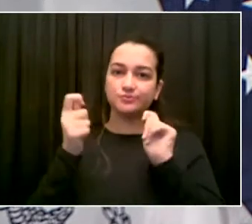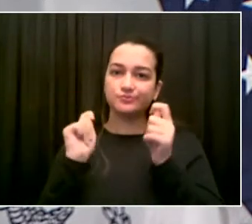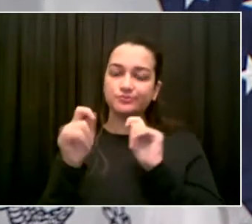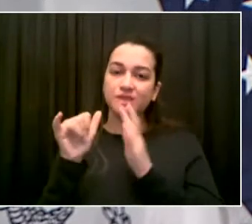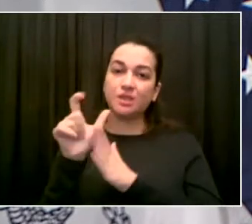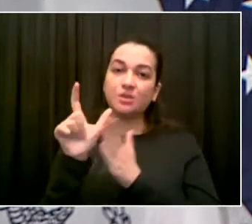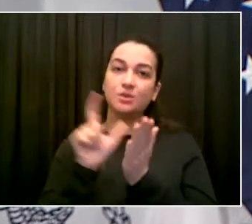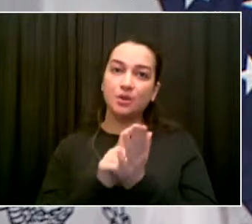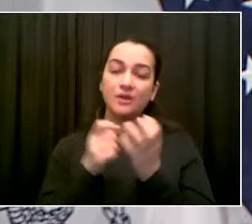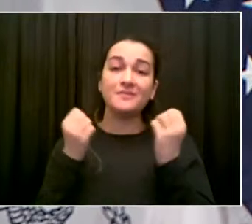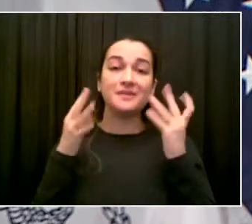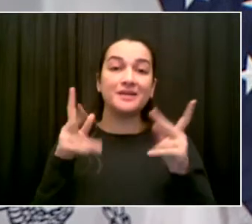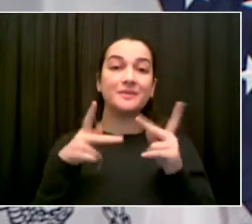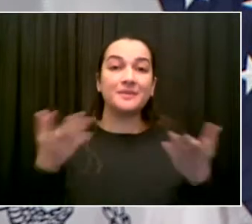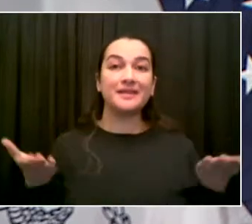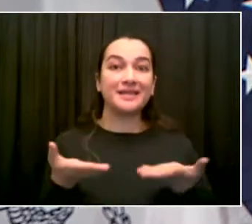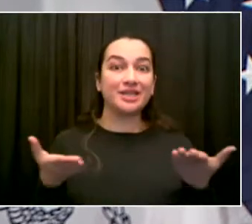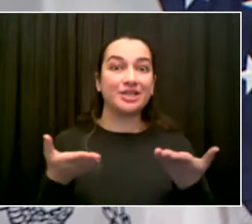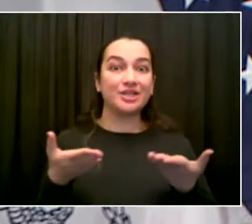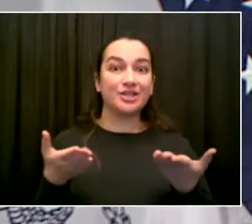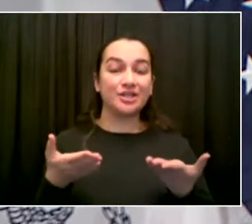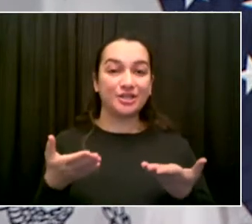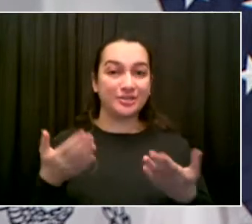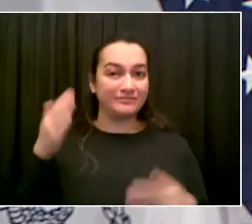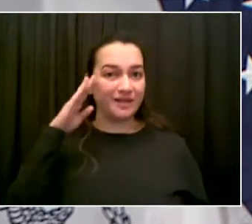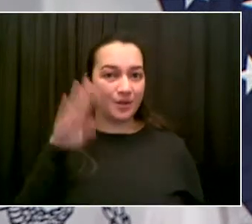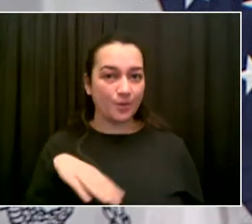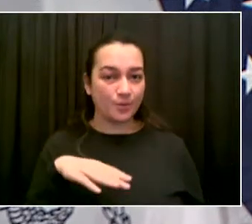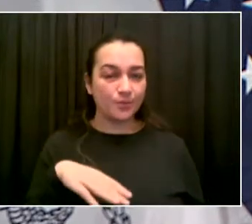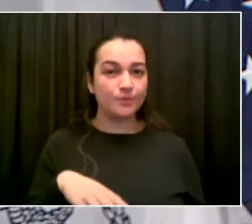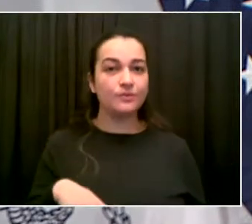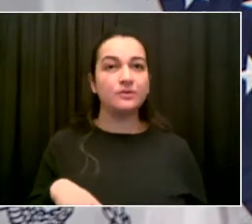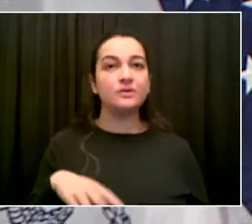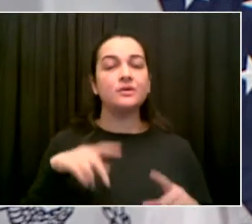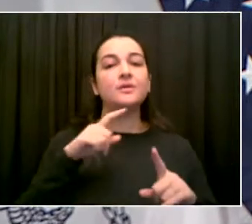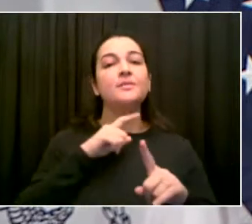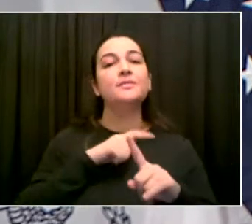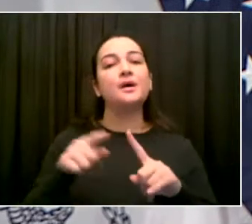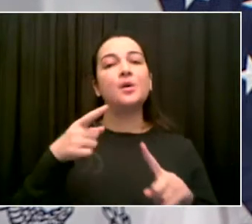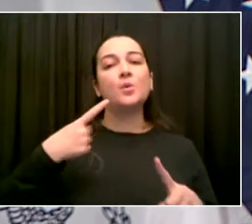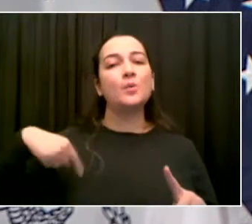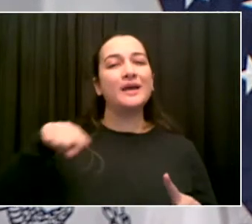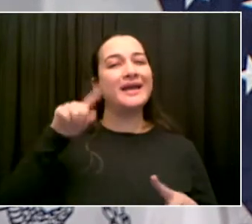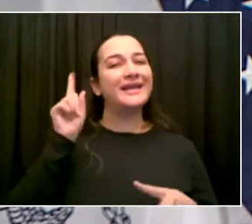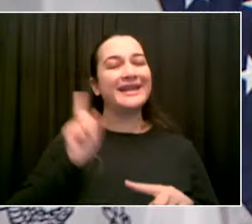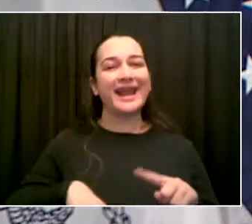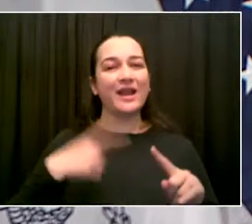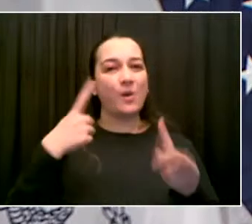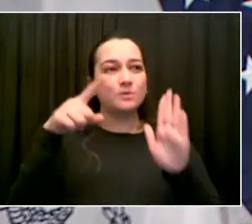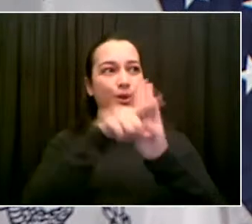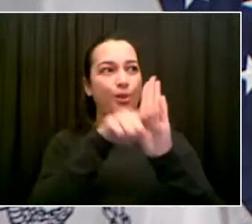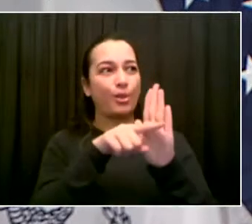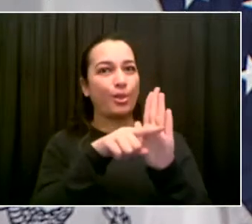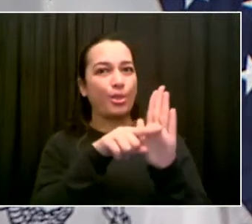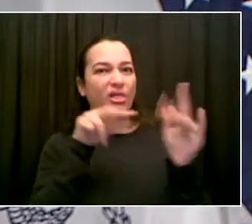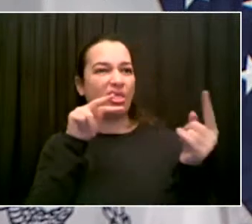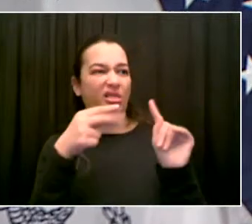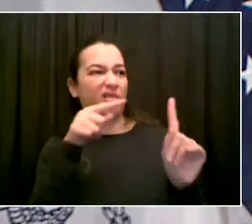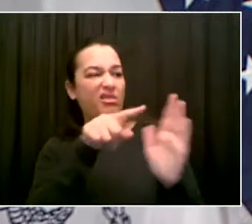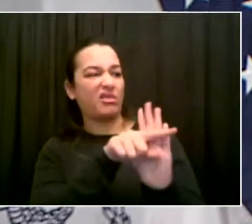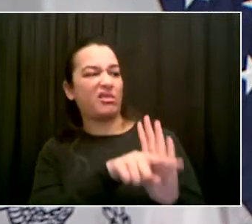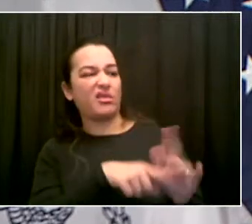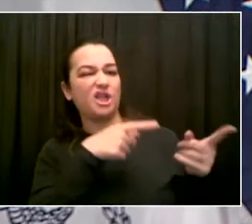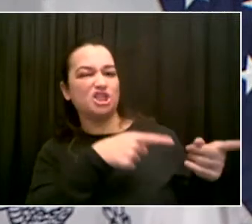with for decades and decades. But in terms of the folks who are coming to the border, I think it's